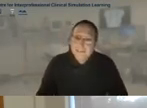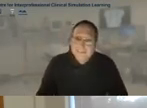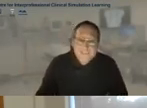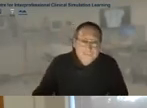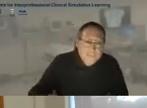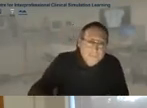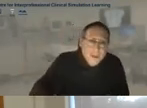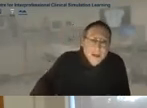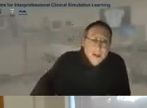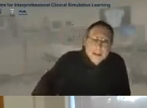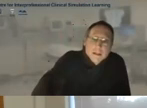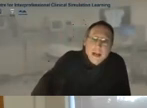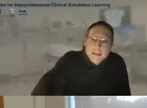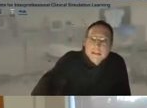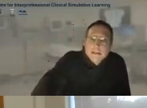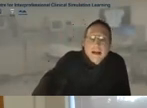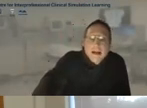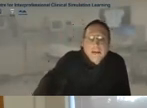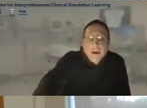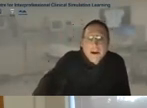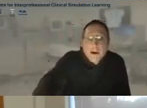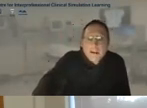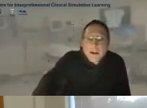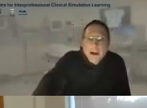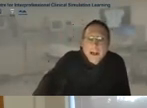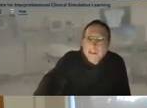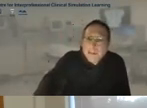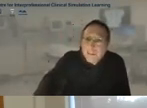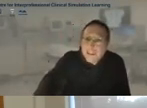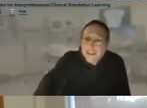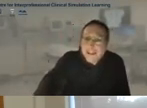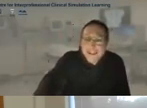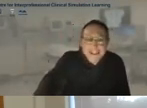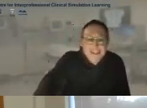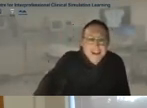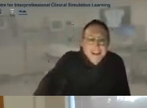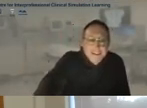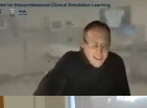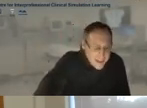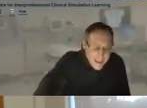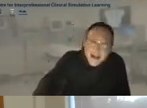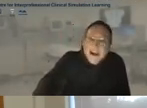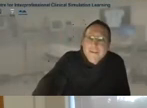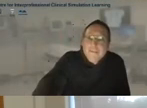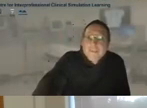about. So that's our sort of high level description of the debrief.